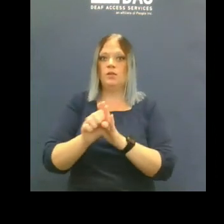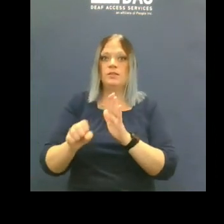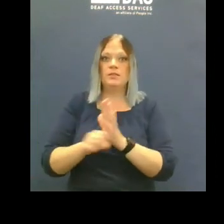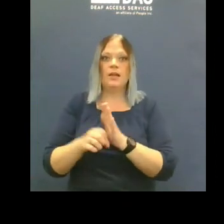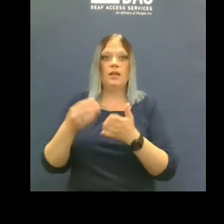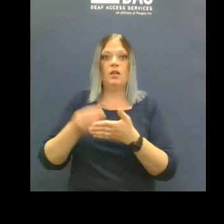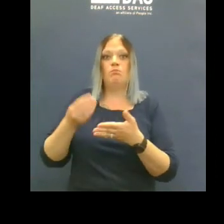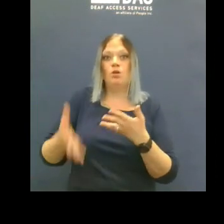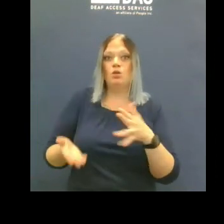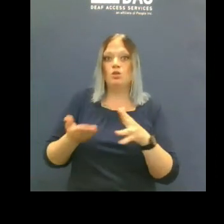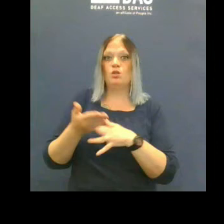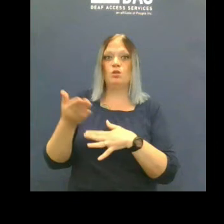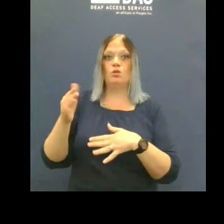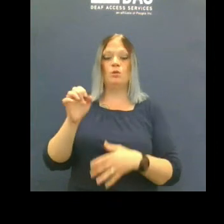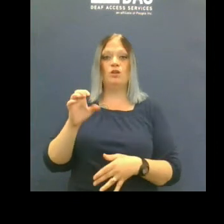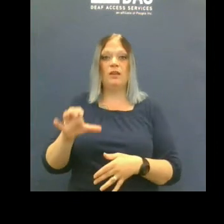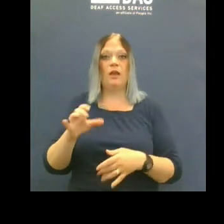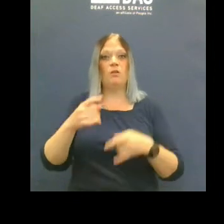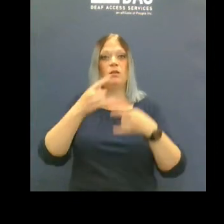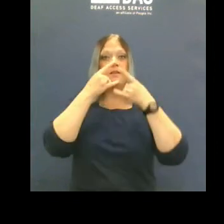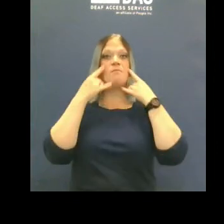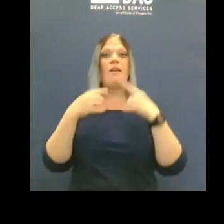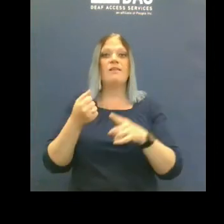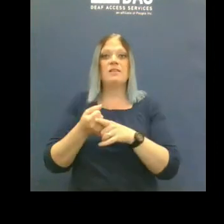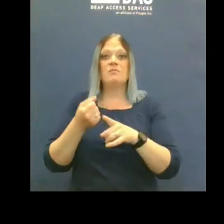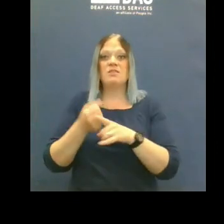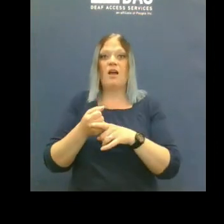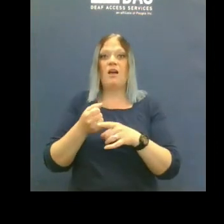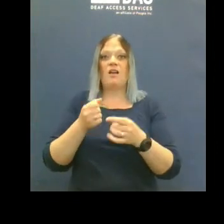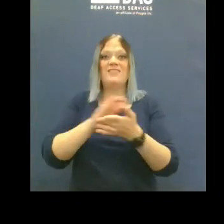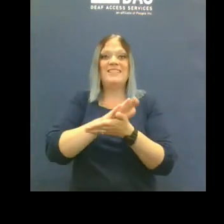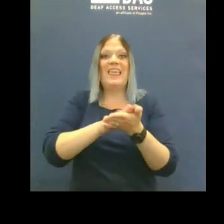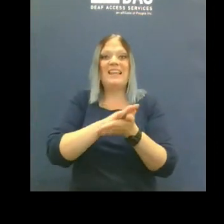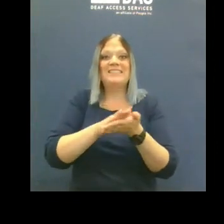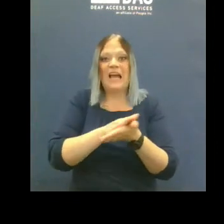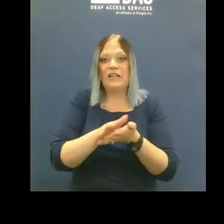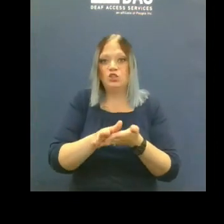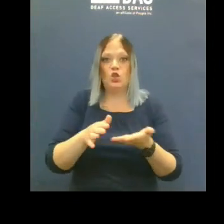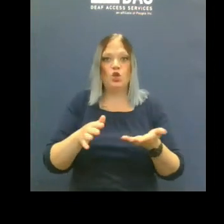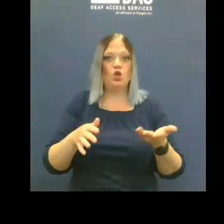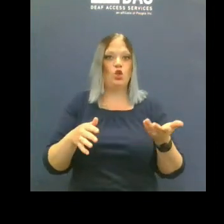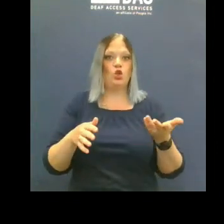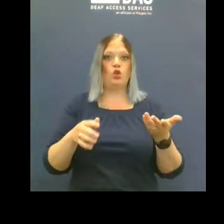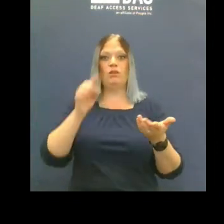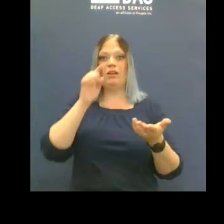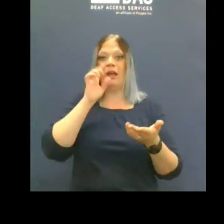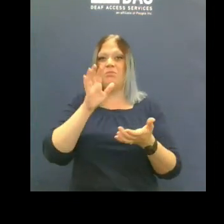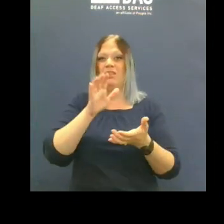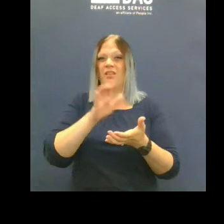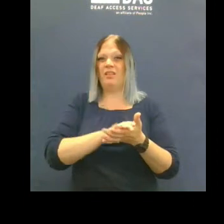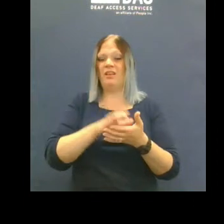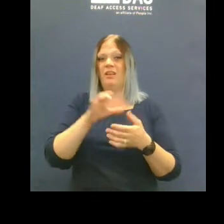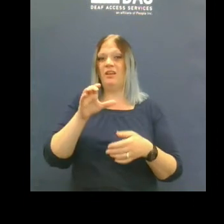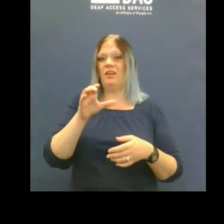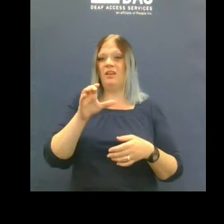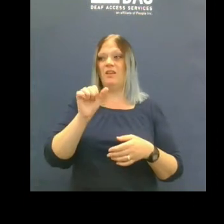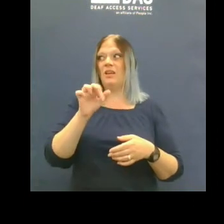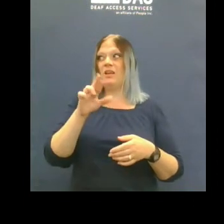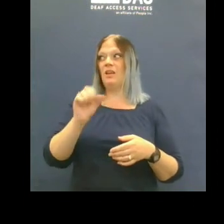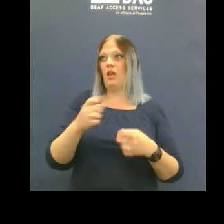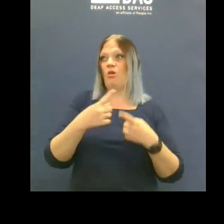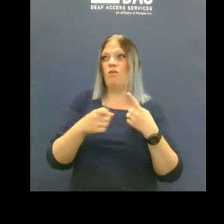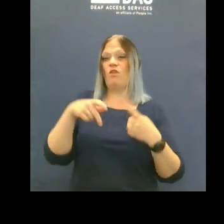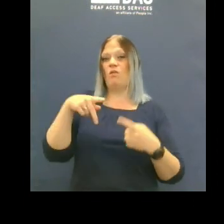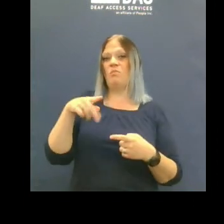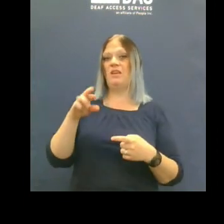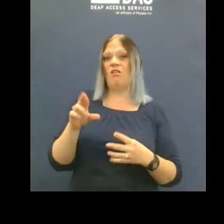been purchased through Erie County, the masks themselves, and even the hand sanitizer that's out there. I believe Kara from our public